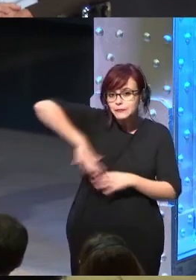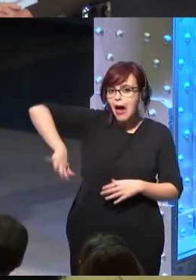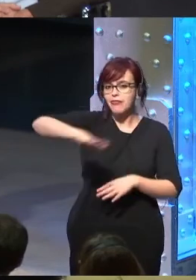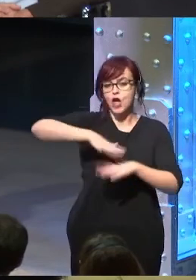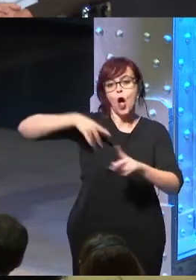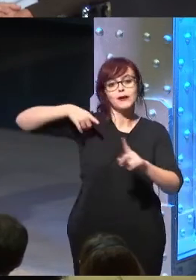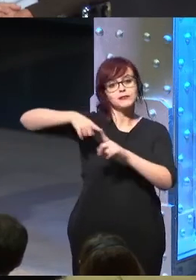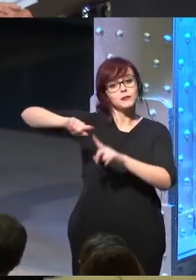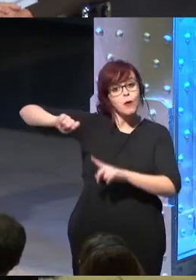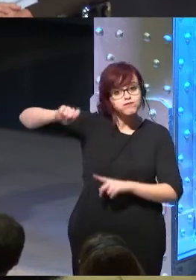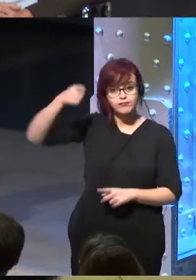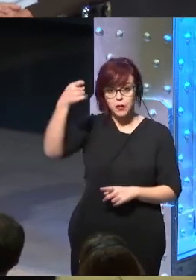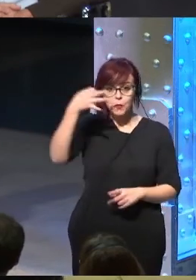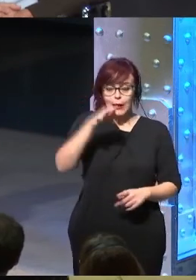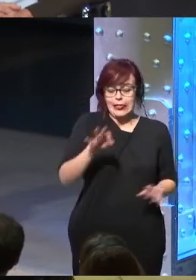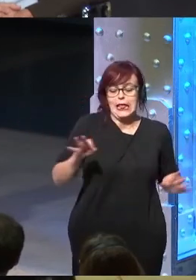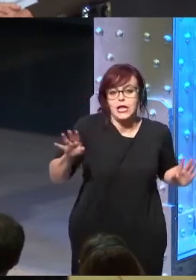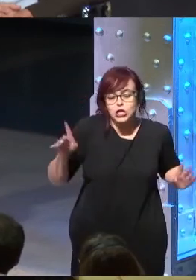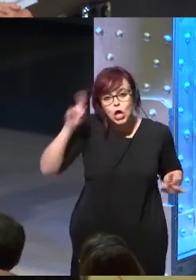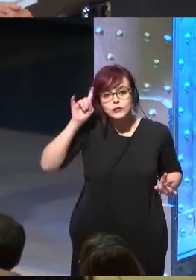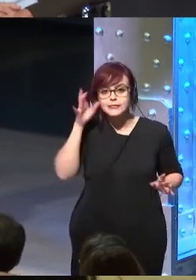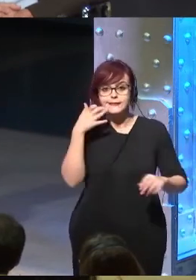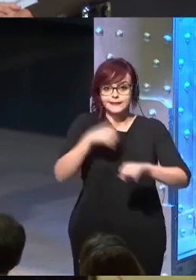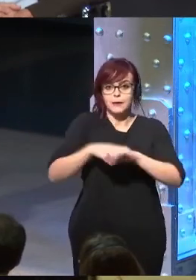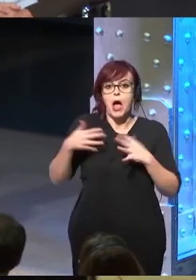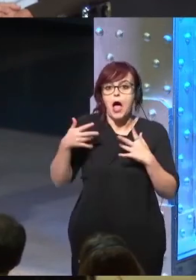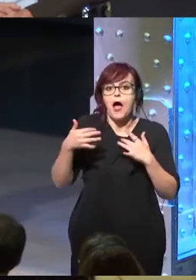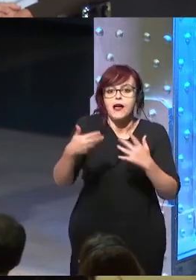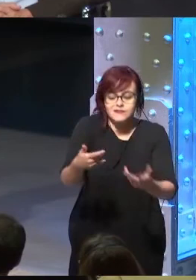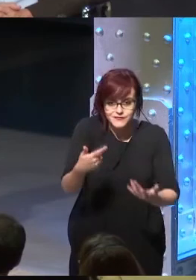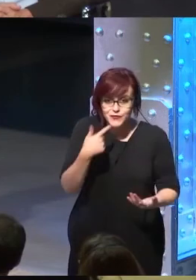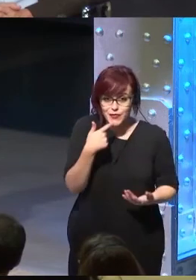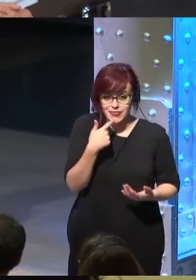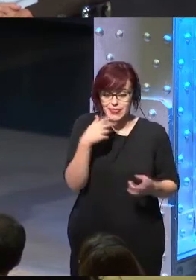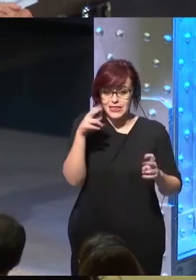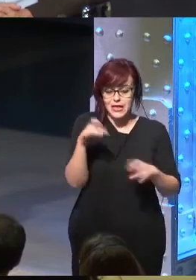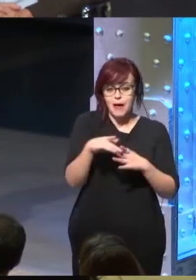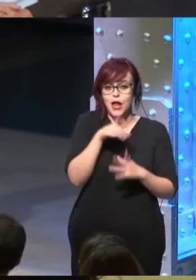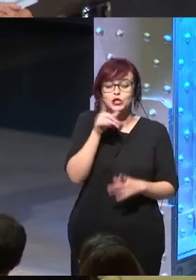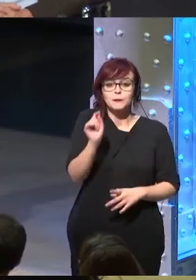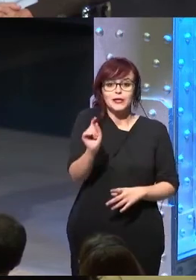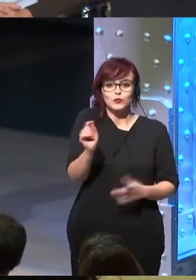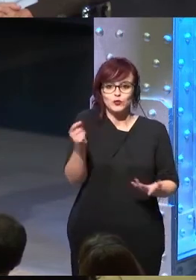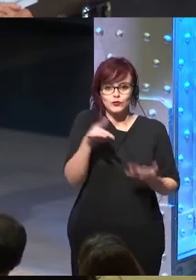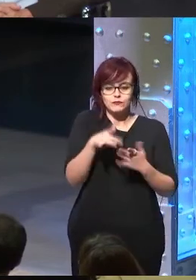minutes. Minutes are measurable, and that you can have your space. I think that